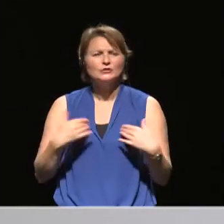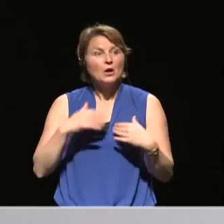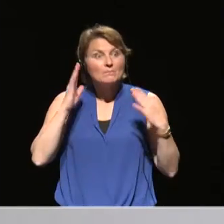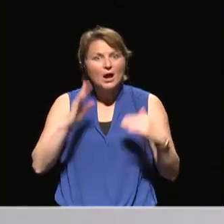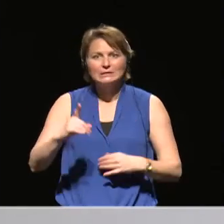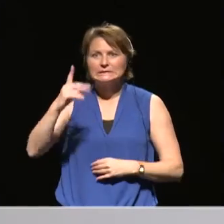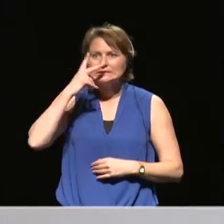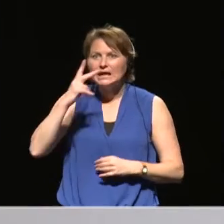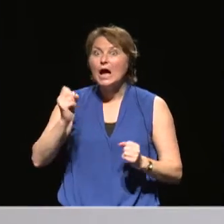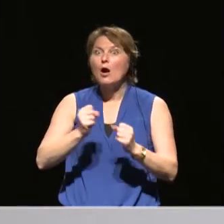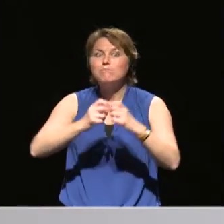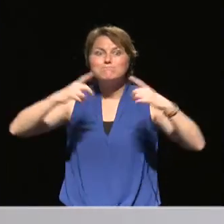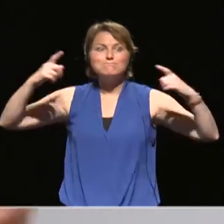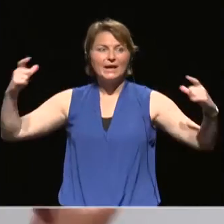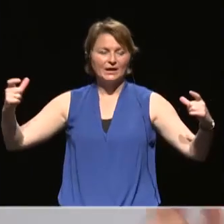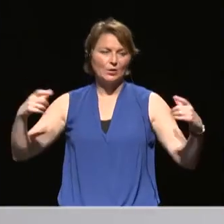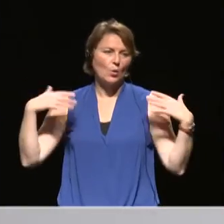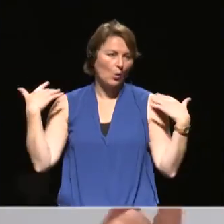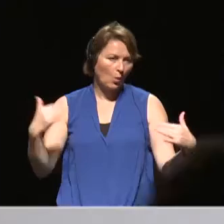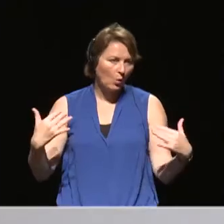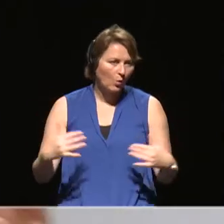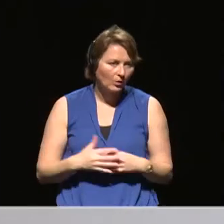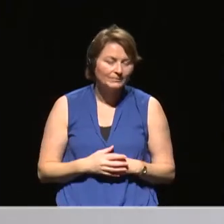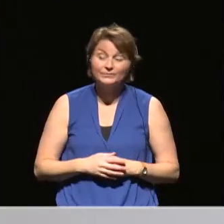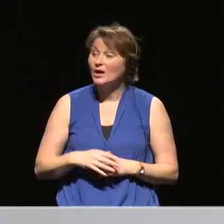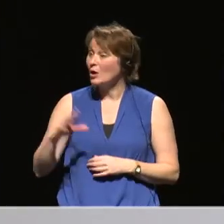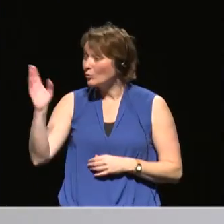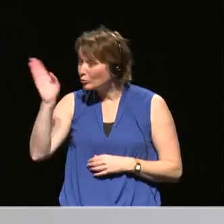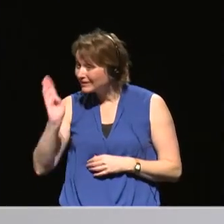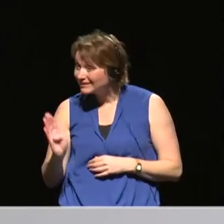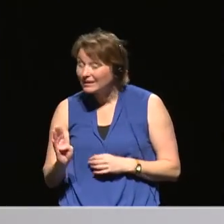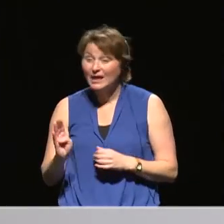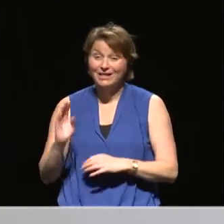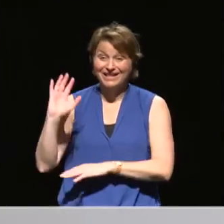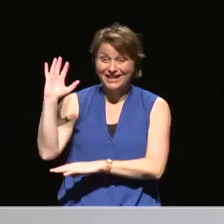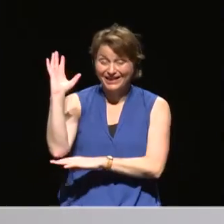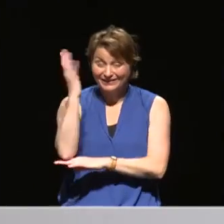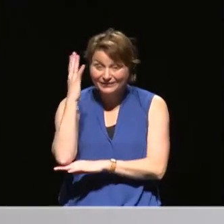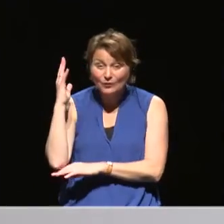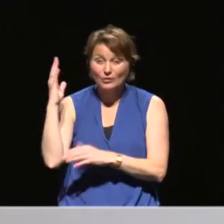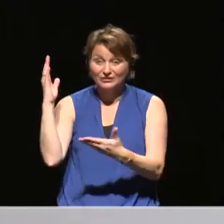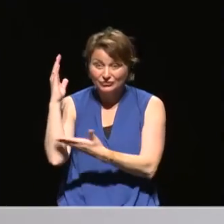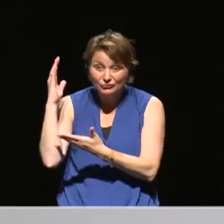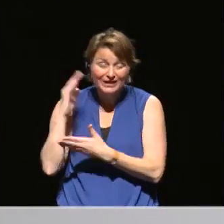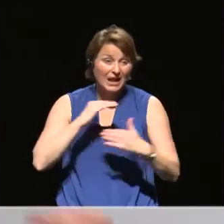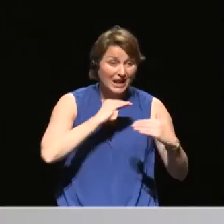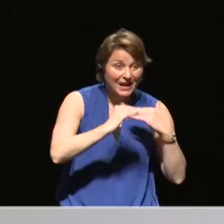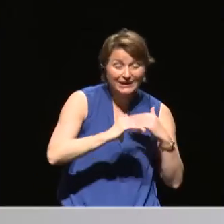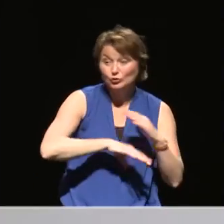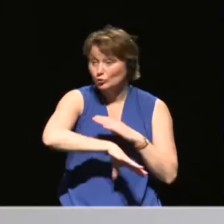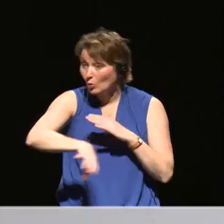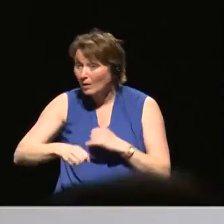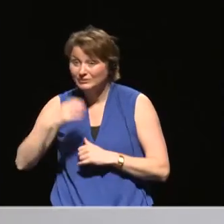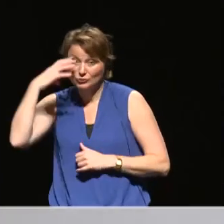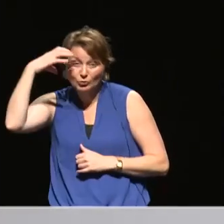of the issue and how much it drives. In Brazil, land, forestry, corruption and governance are inextricably linked, and there are success